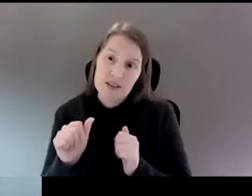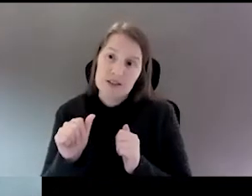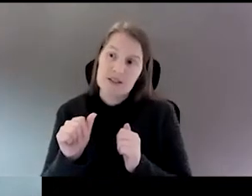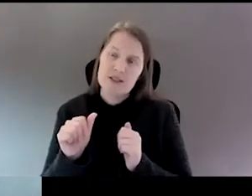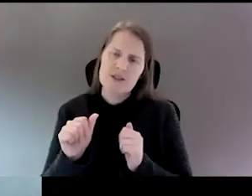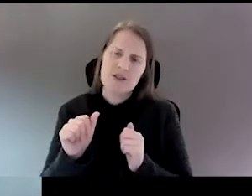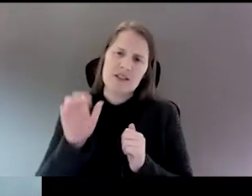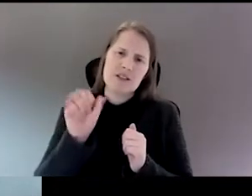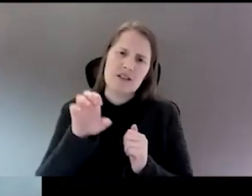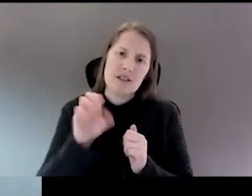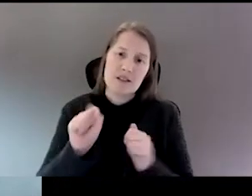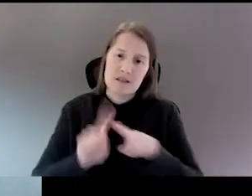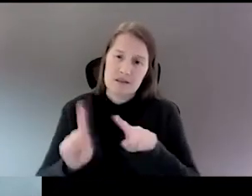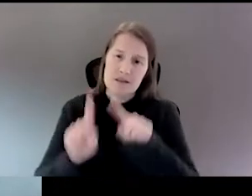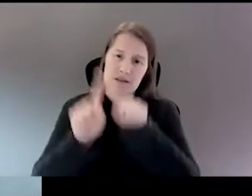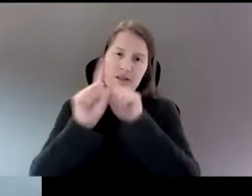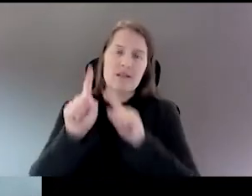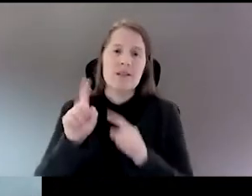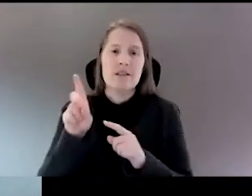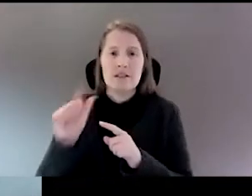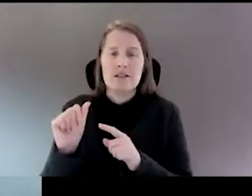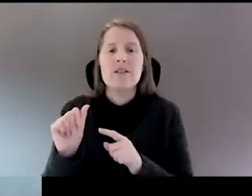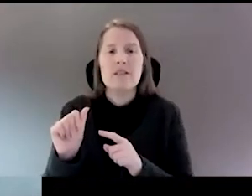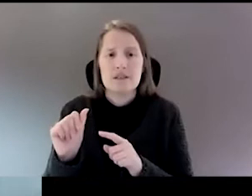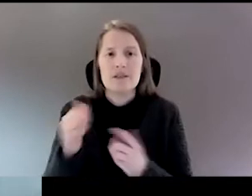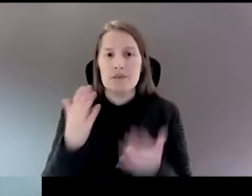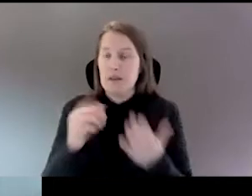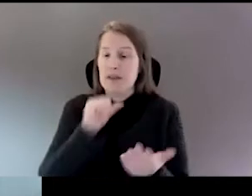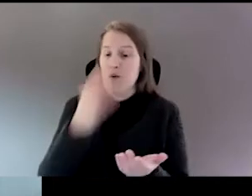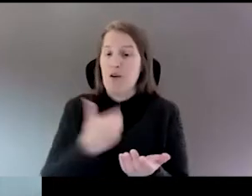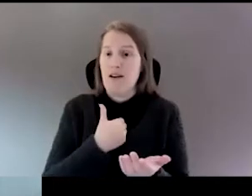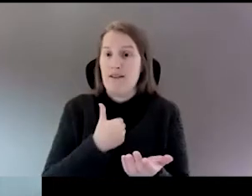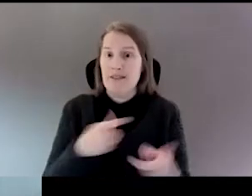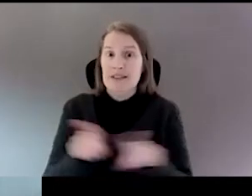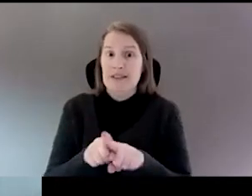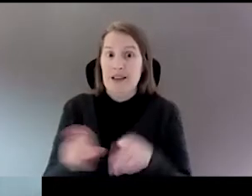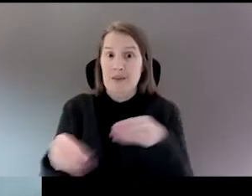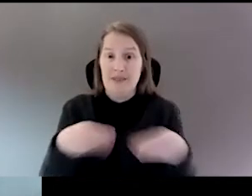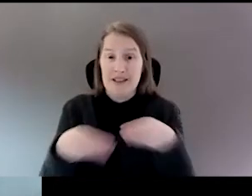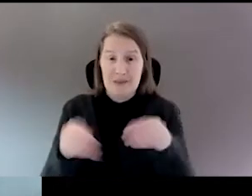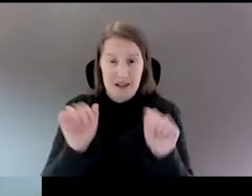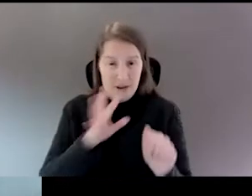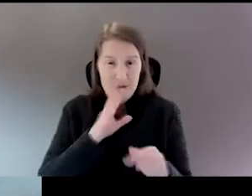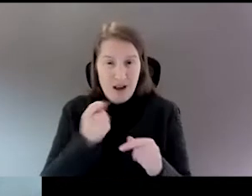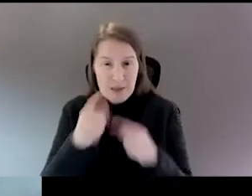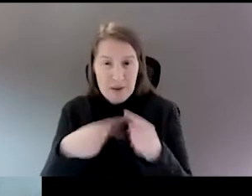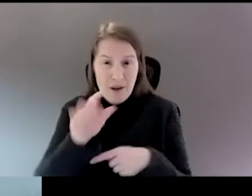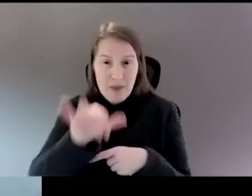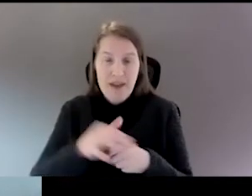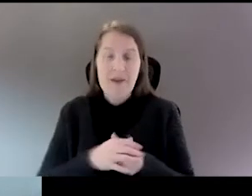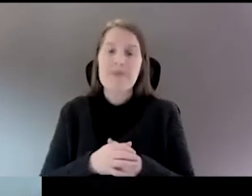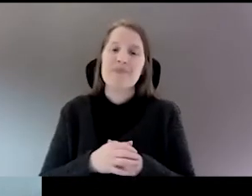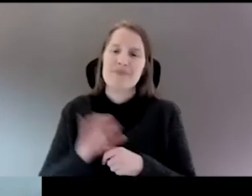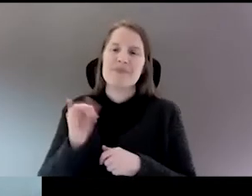with disabilities who might not be able to have that same flexibility. If you could talk a little bit about that. Yeah, yeah,